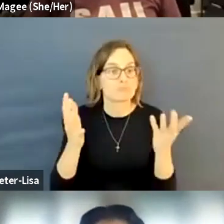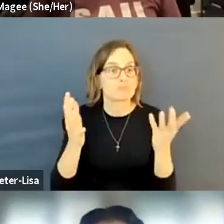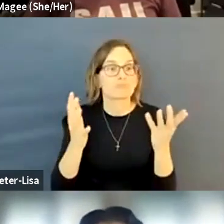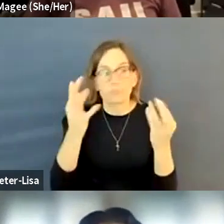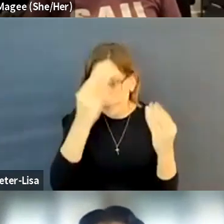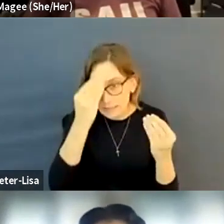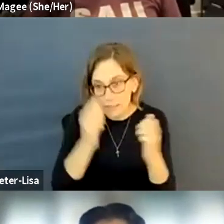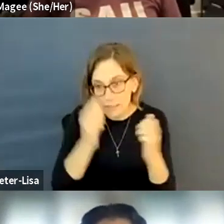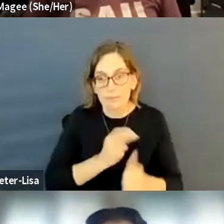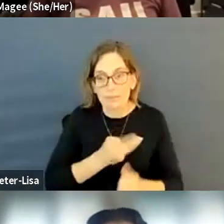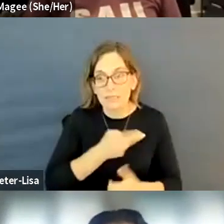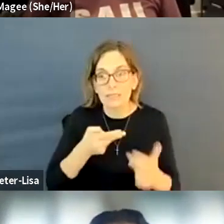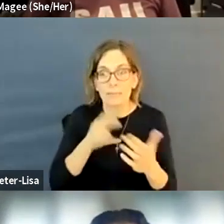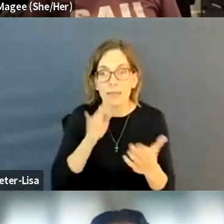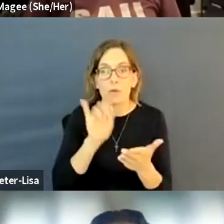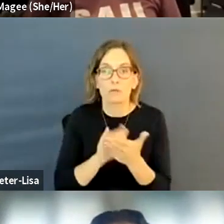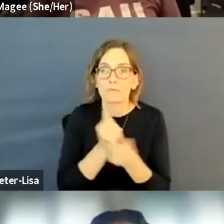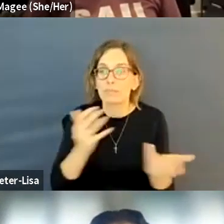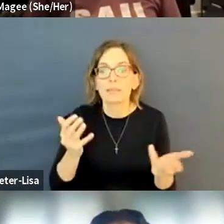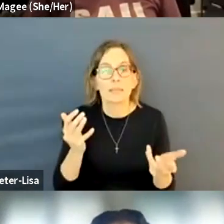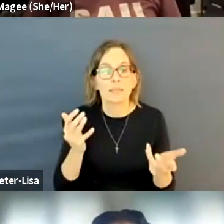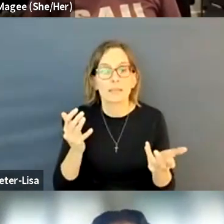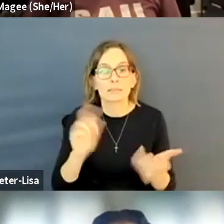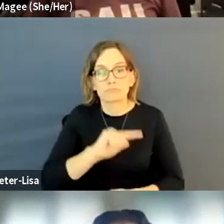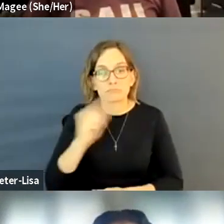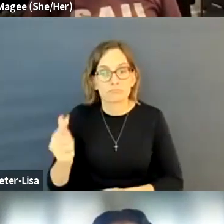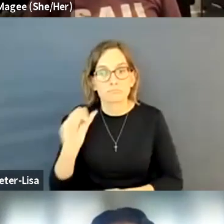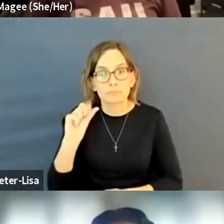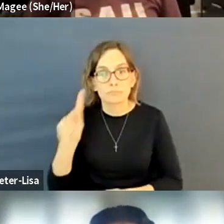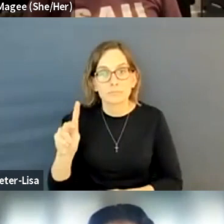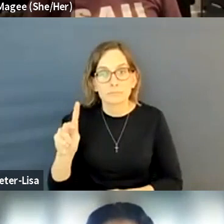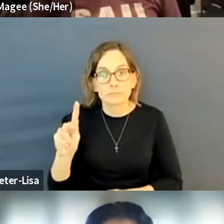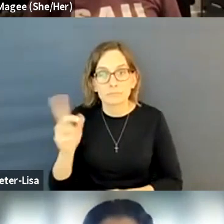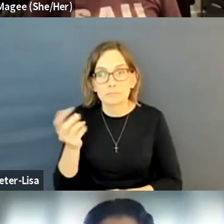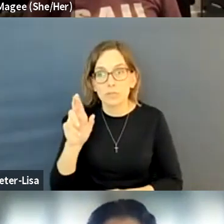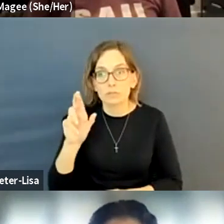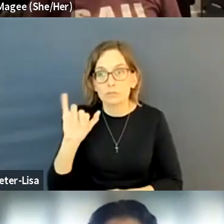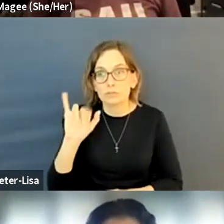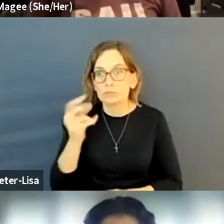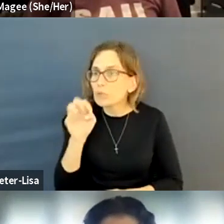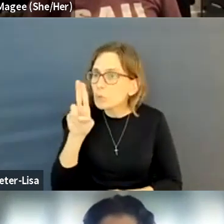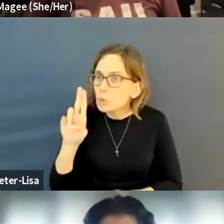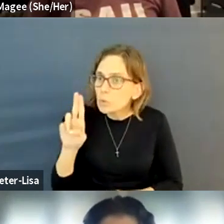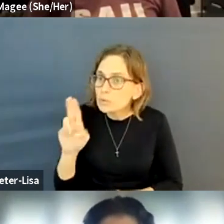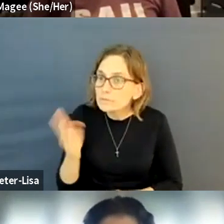thinking with us around all of this. I'm going to pass it back to Dr. Jane Irungu.